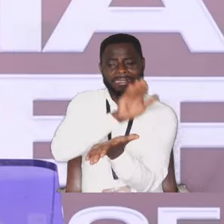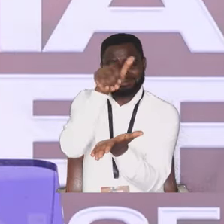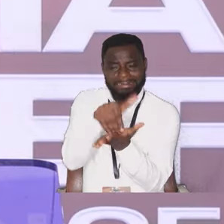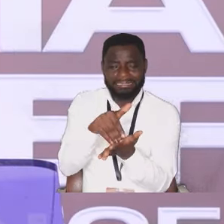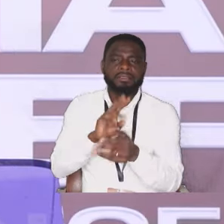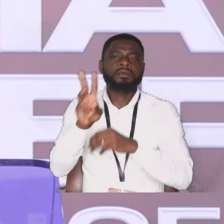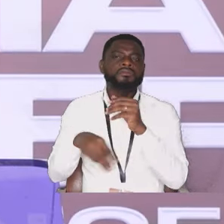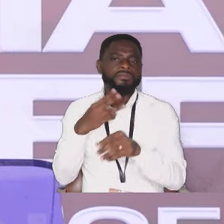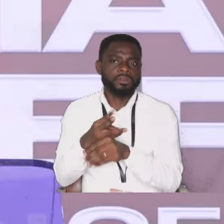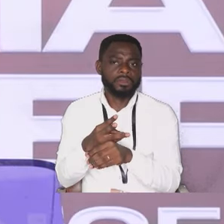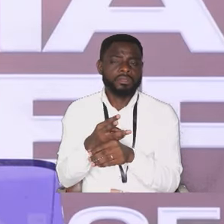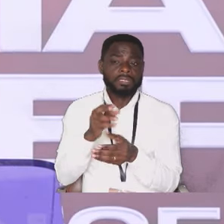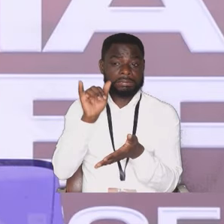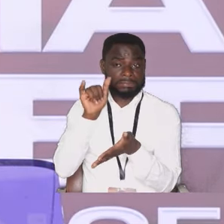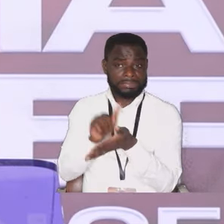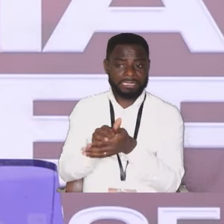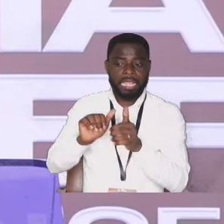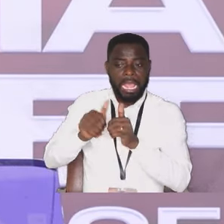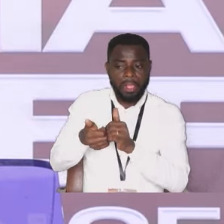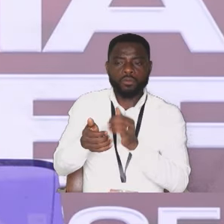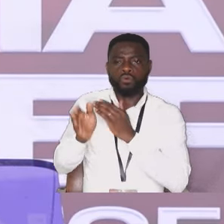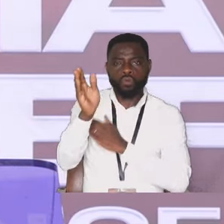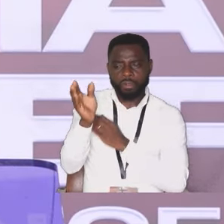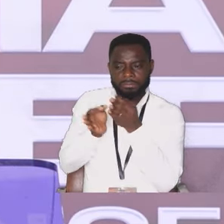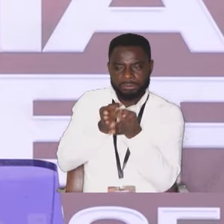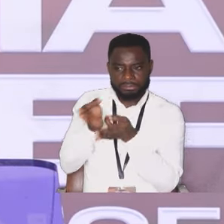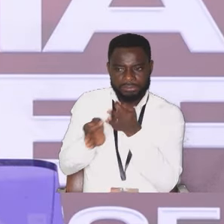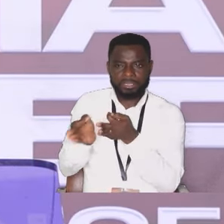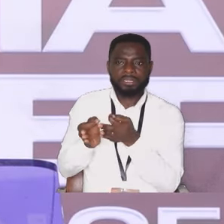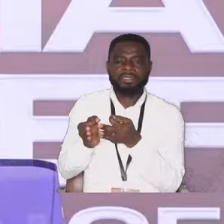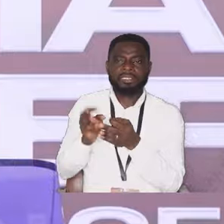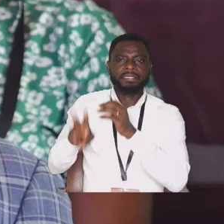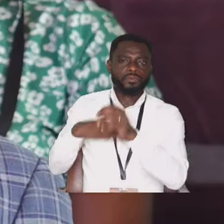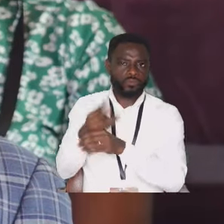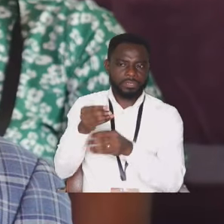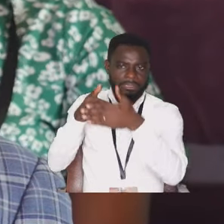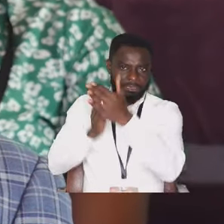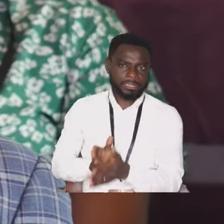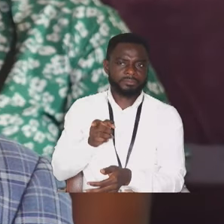society, this is how God defines, describes, and talks about them.